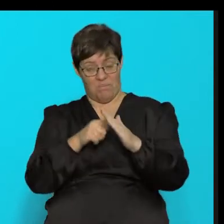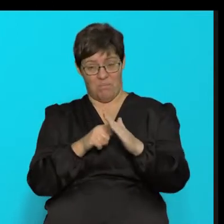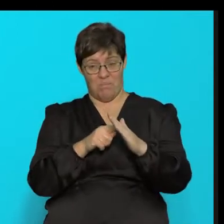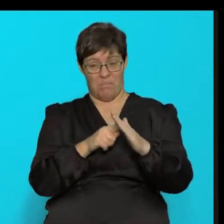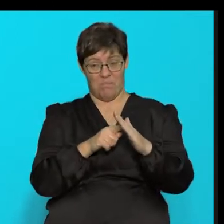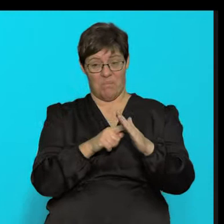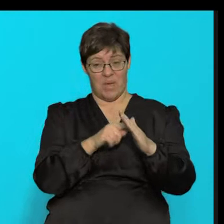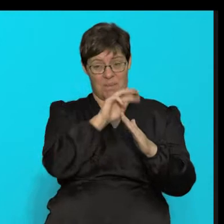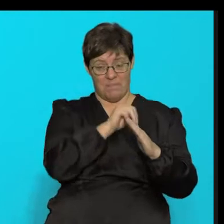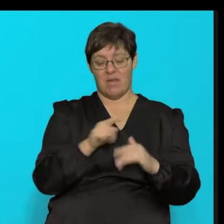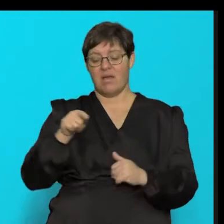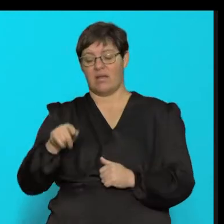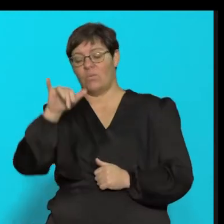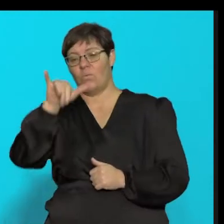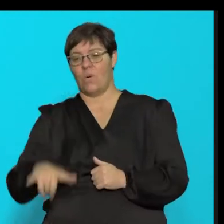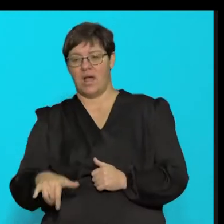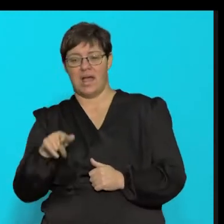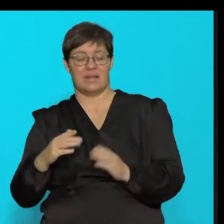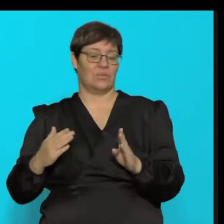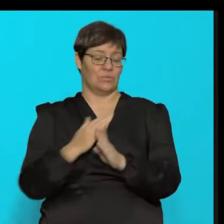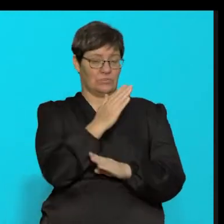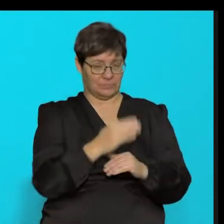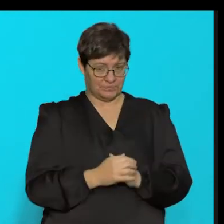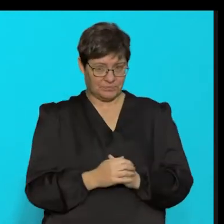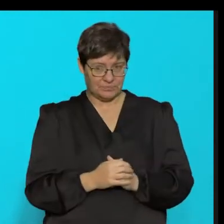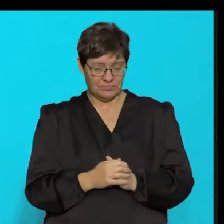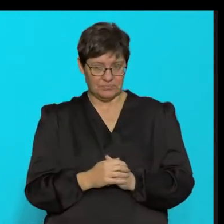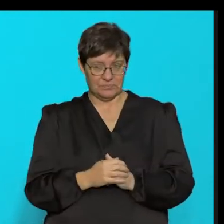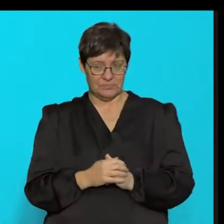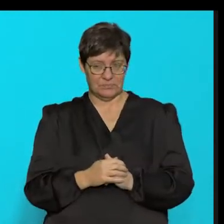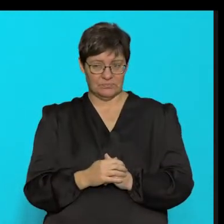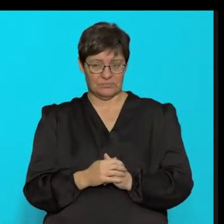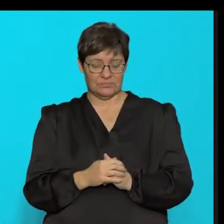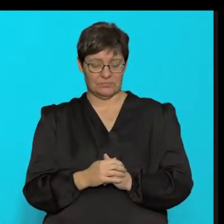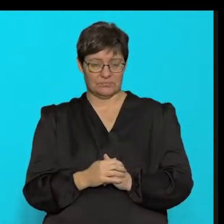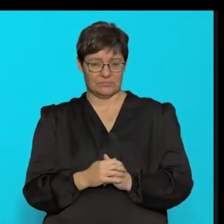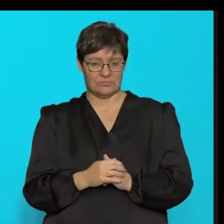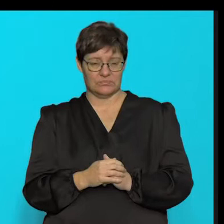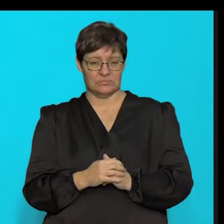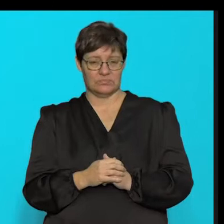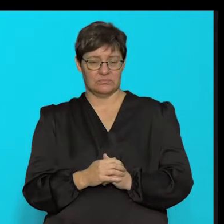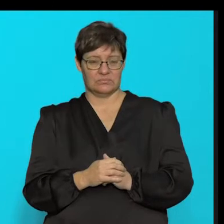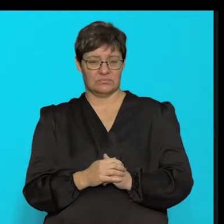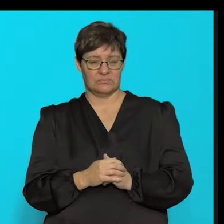is the slope, and this is the y cut, or y